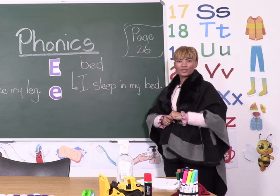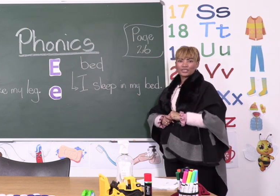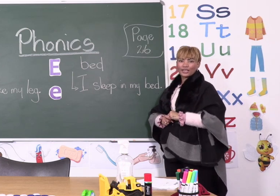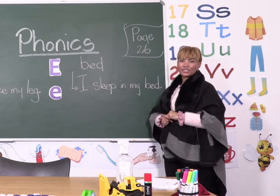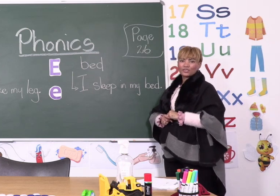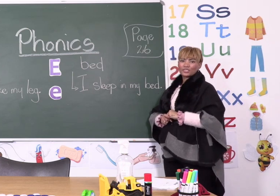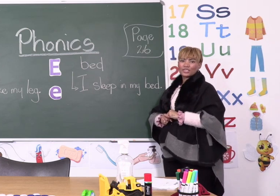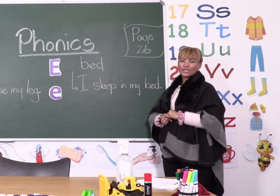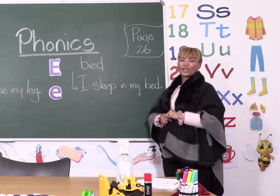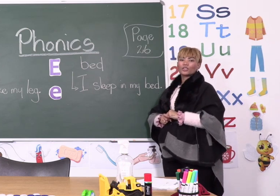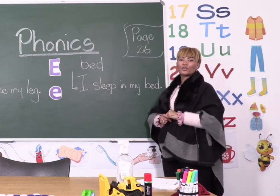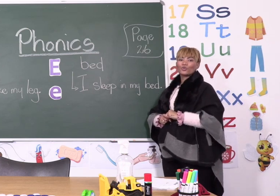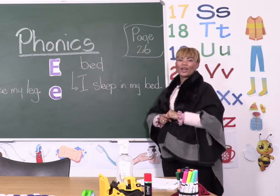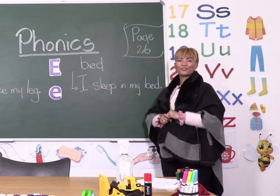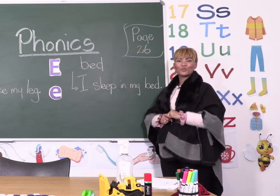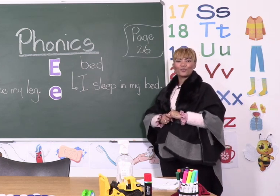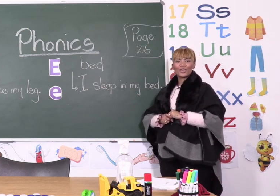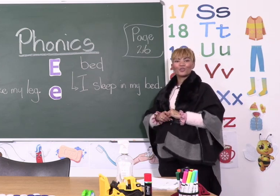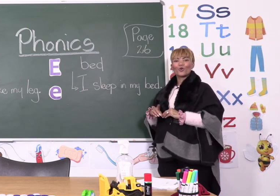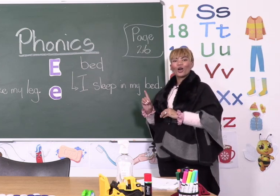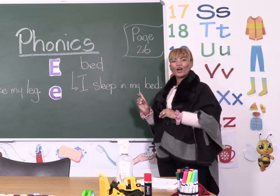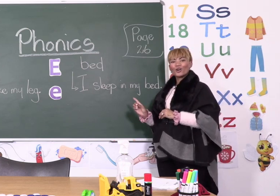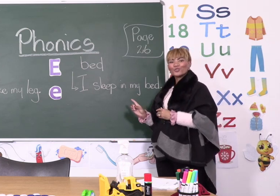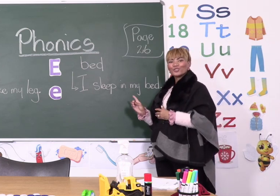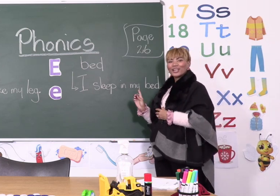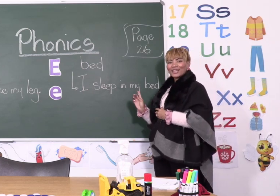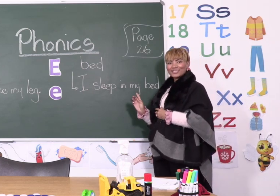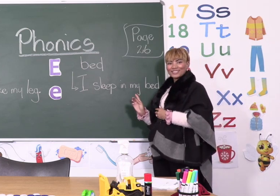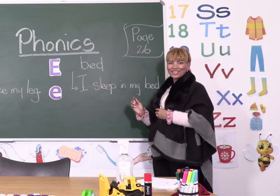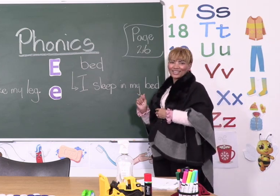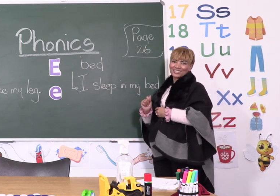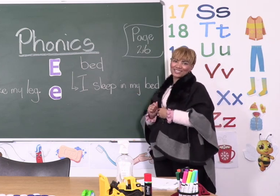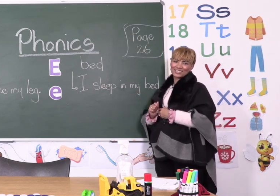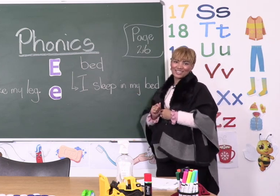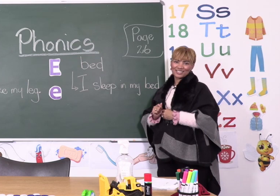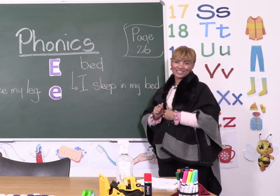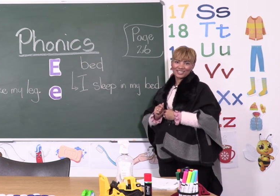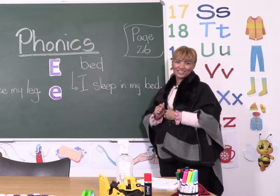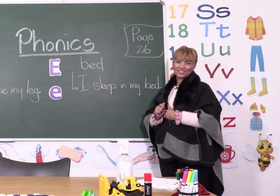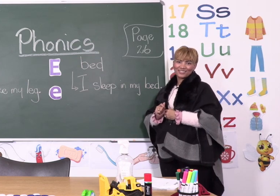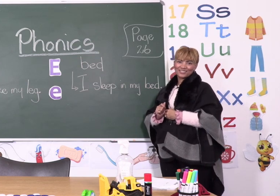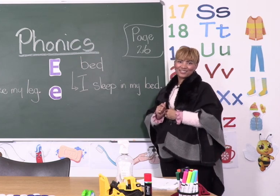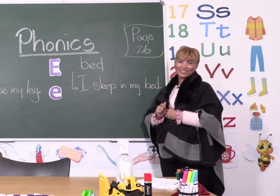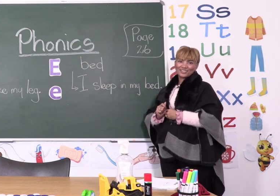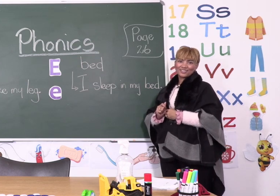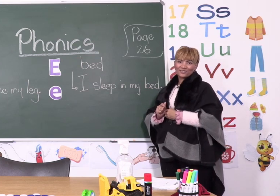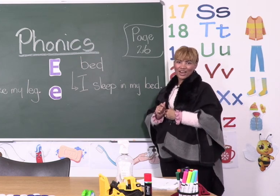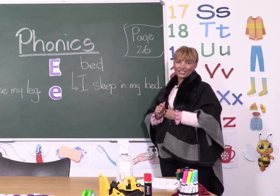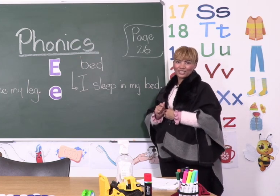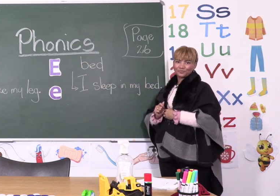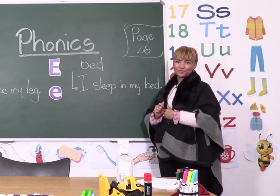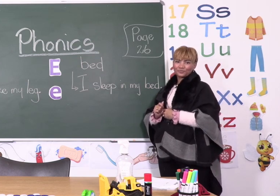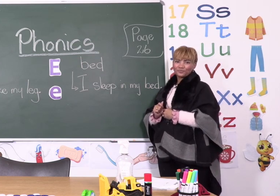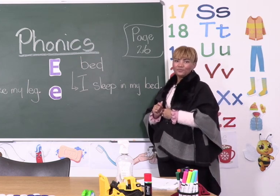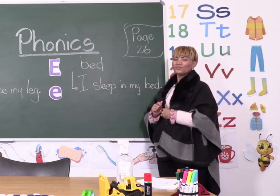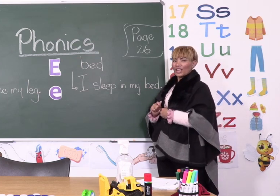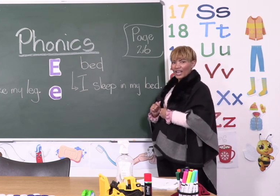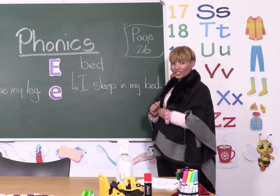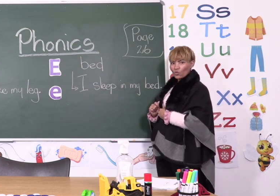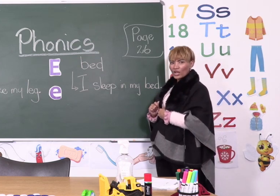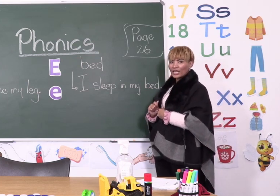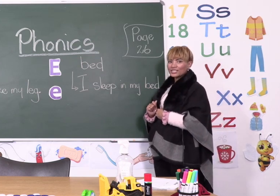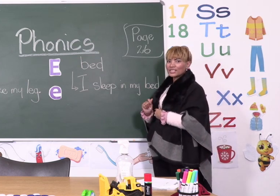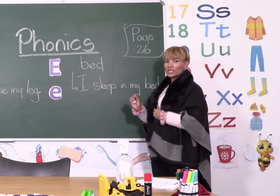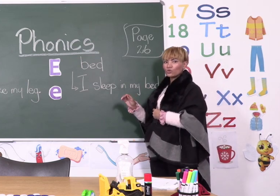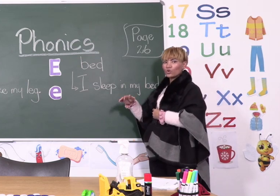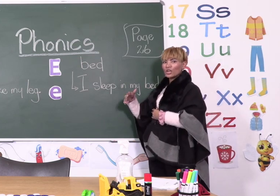top part of this activity, and you have to make your own sentences. Right.